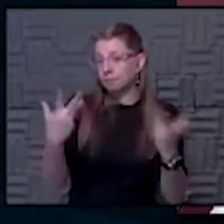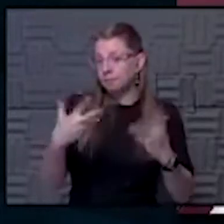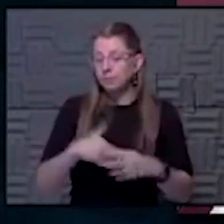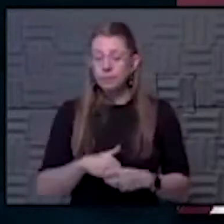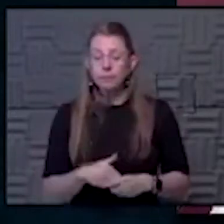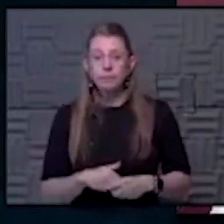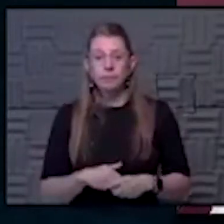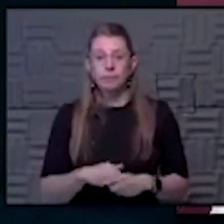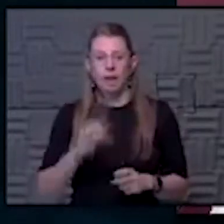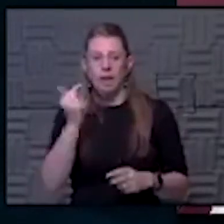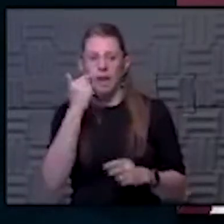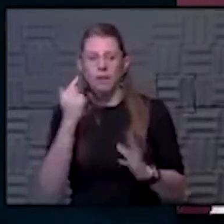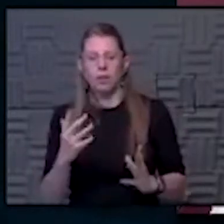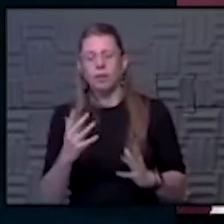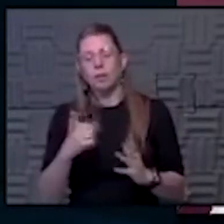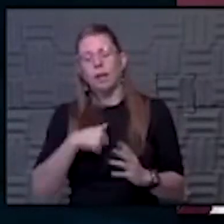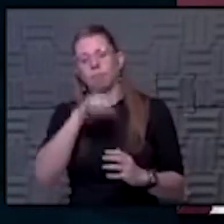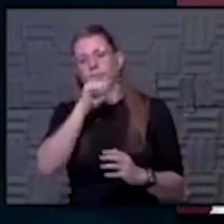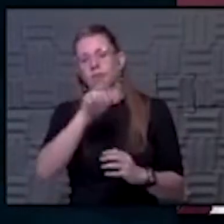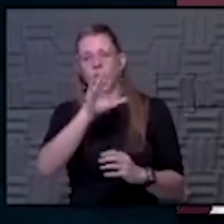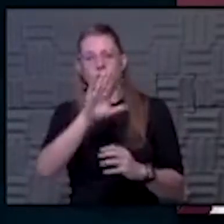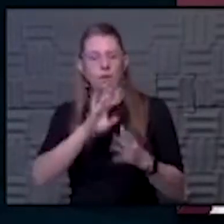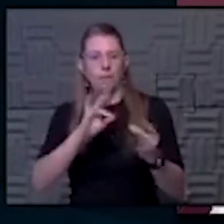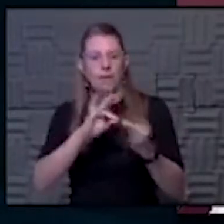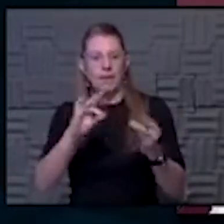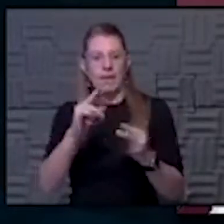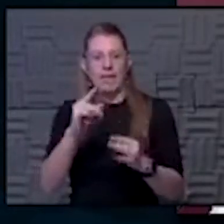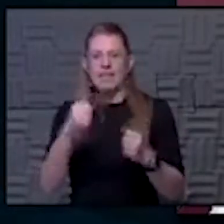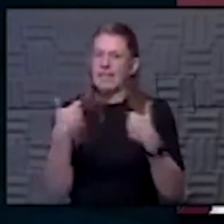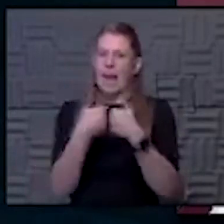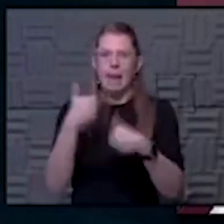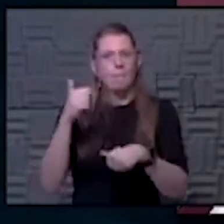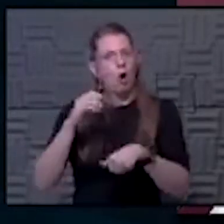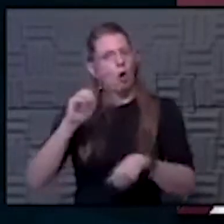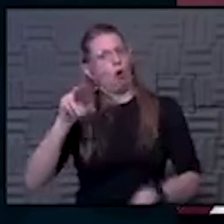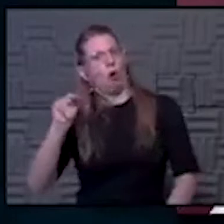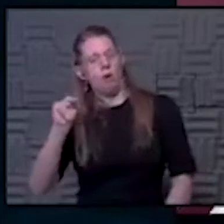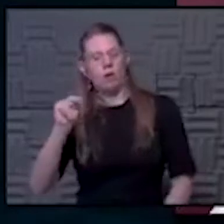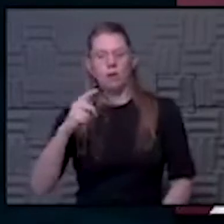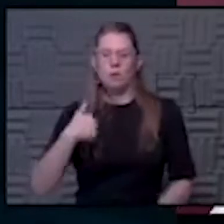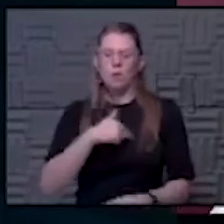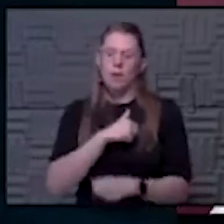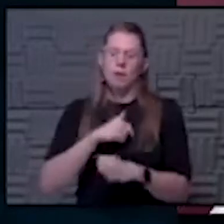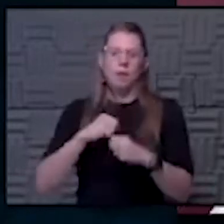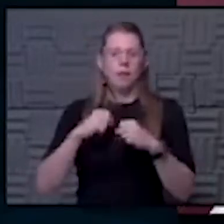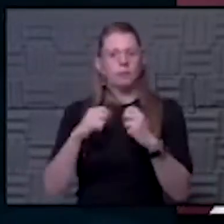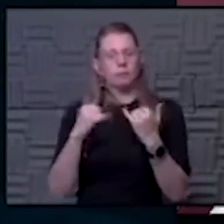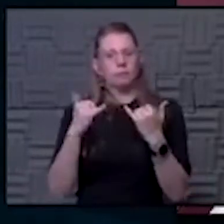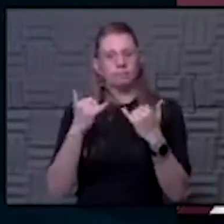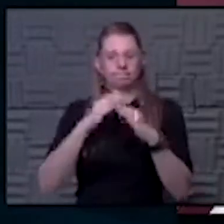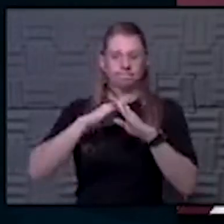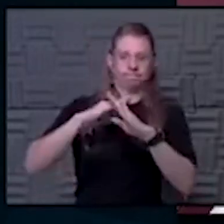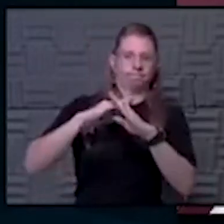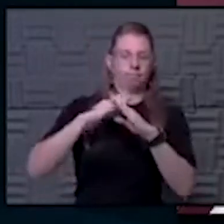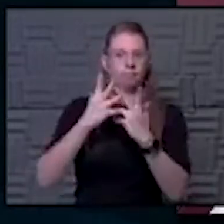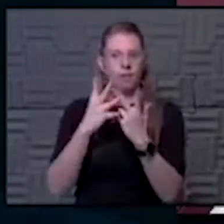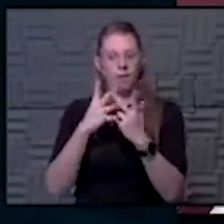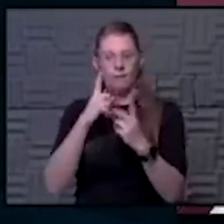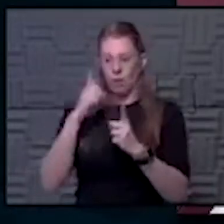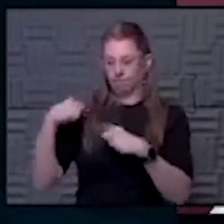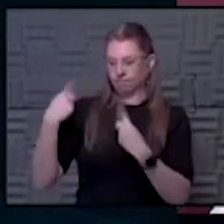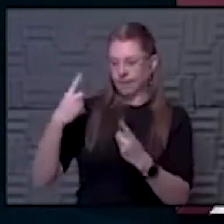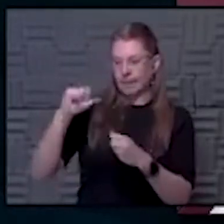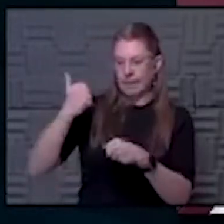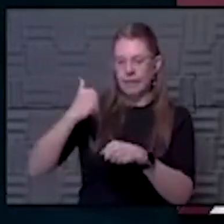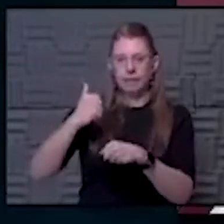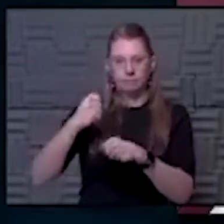and Governor, I loved your comment, game on. We have been playing defense for the last 10 months, and now we are going